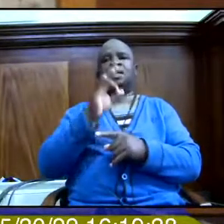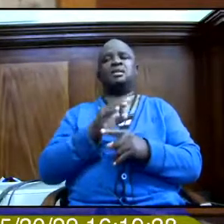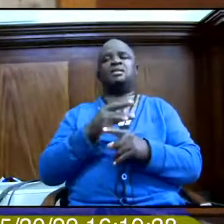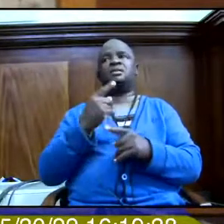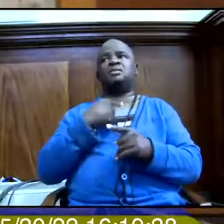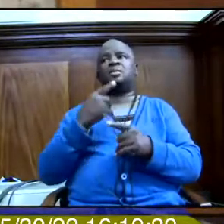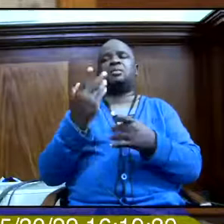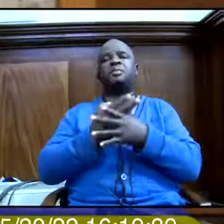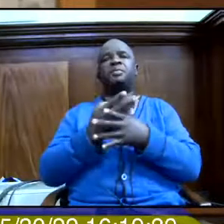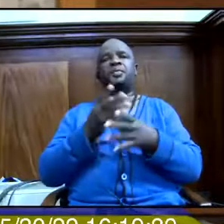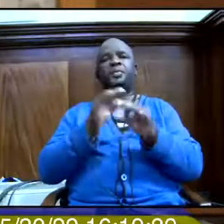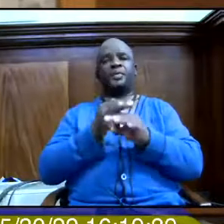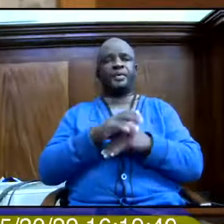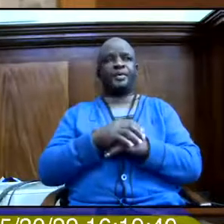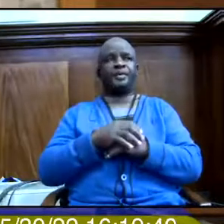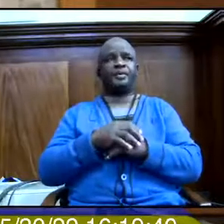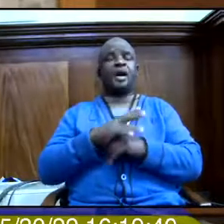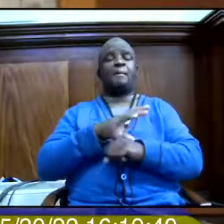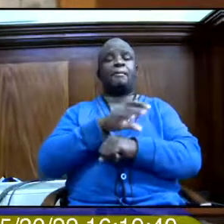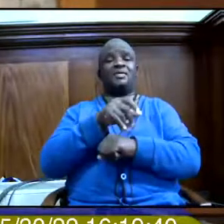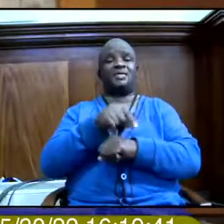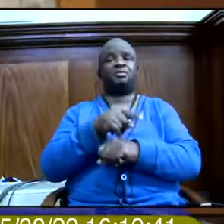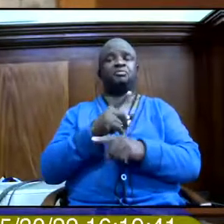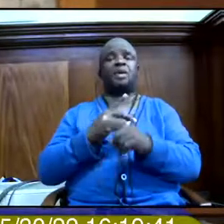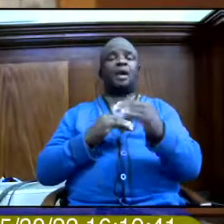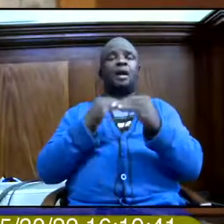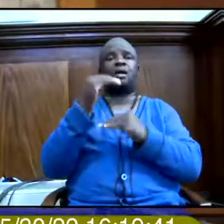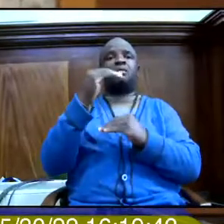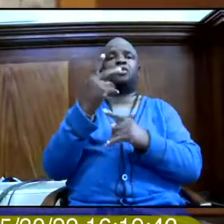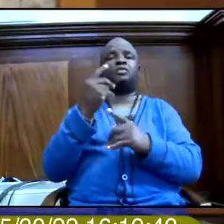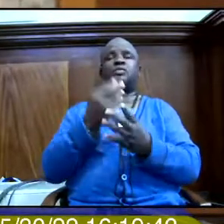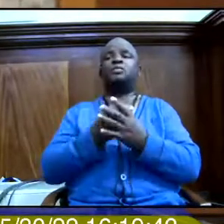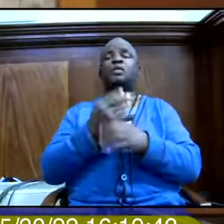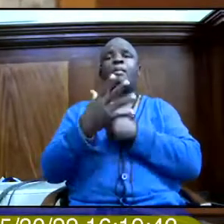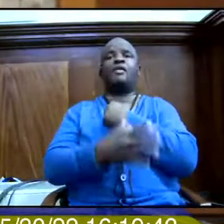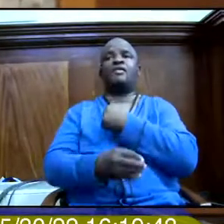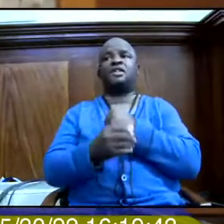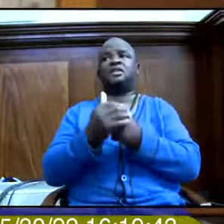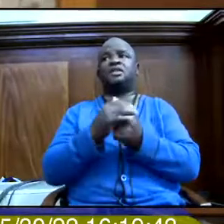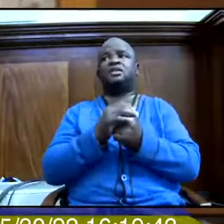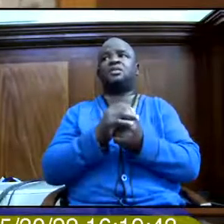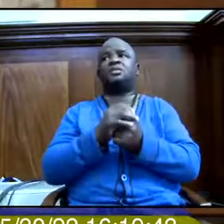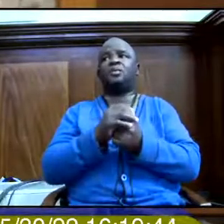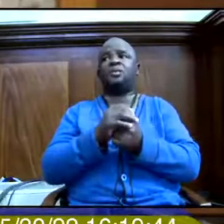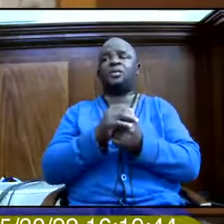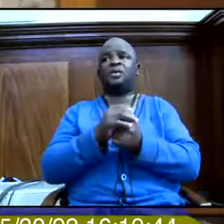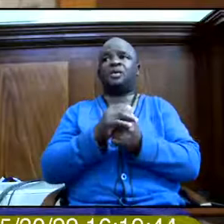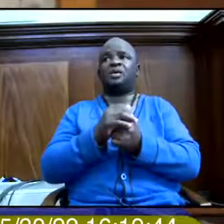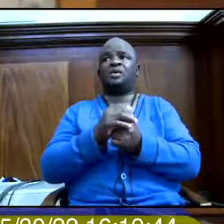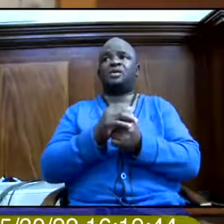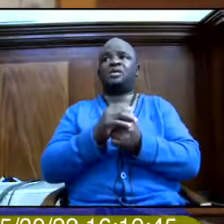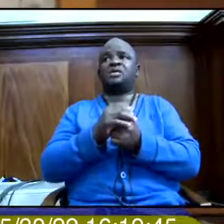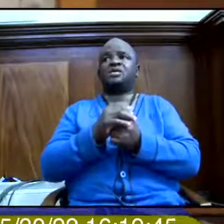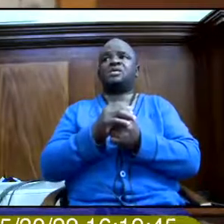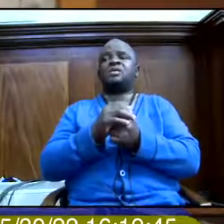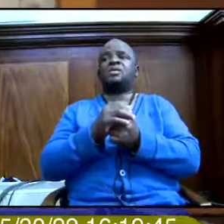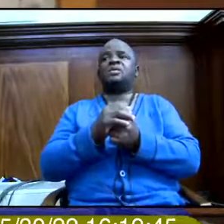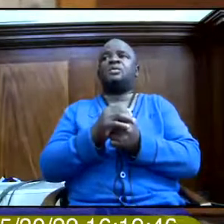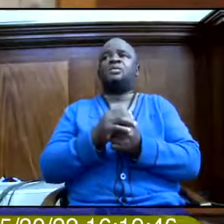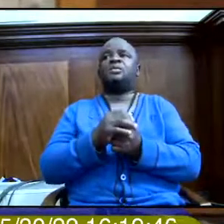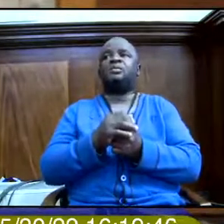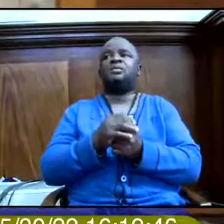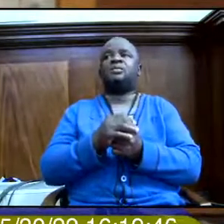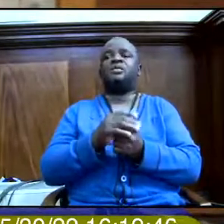one of the provinces which is about with poverty i'm raising this issue today